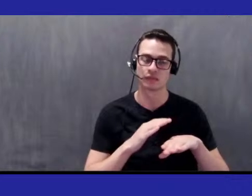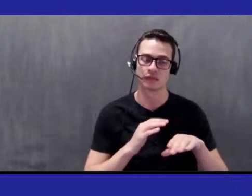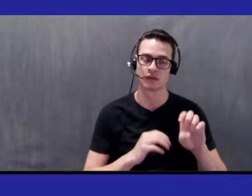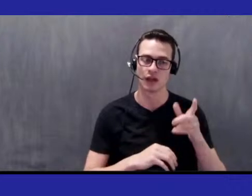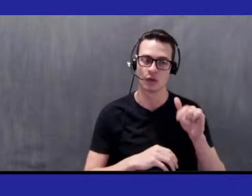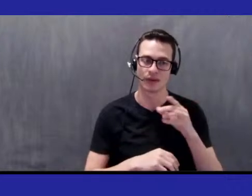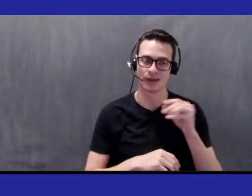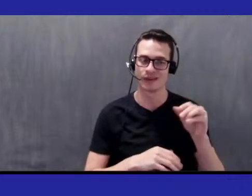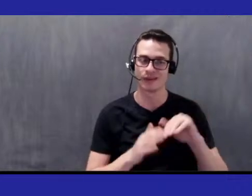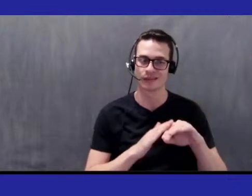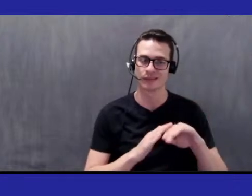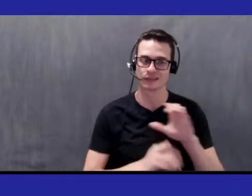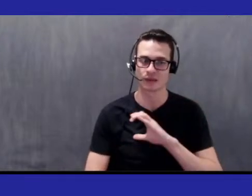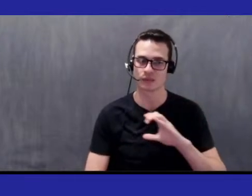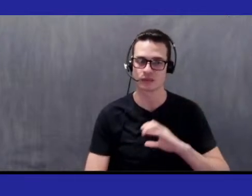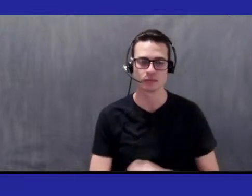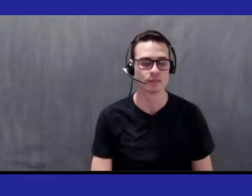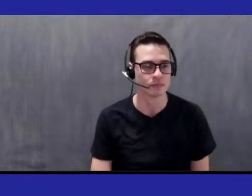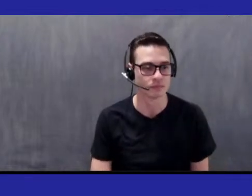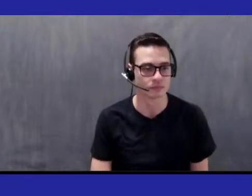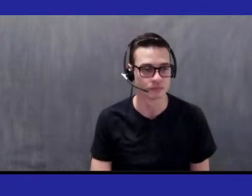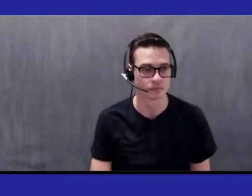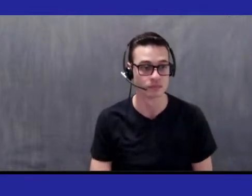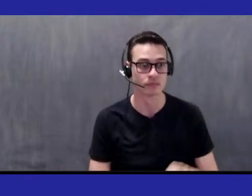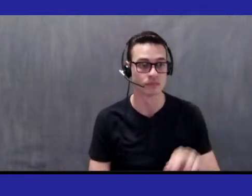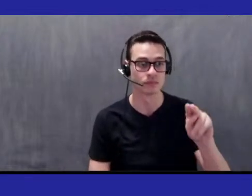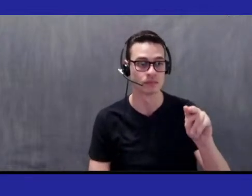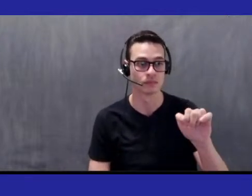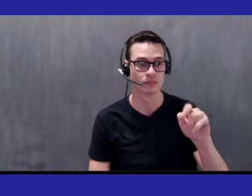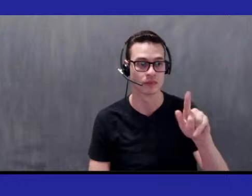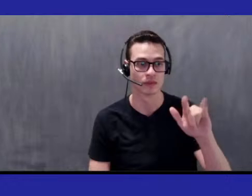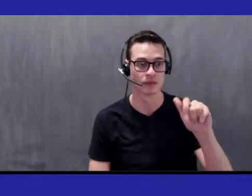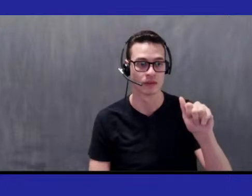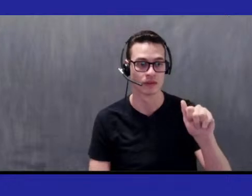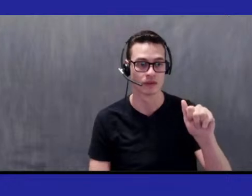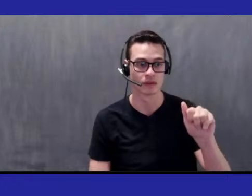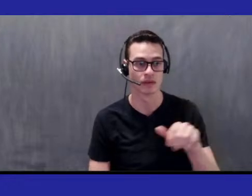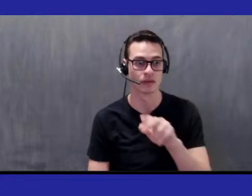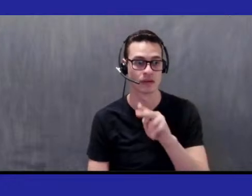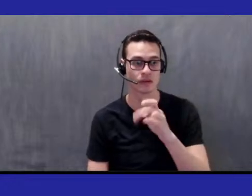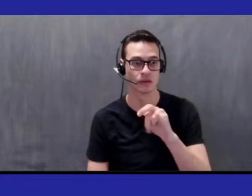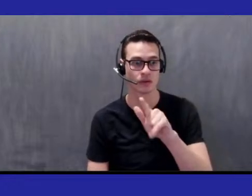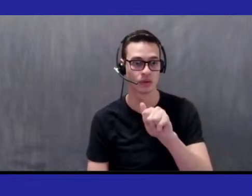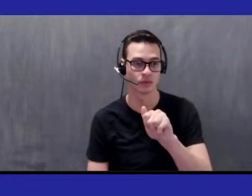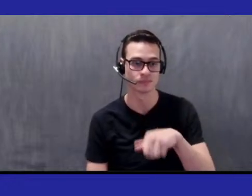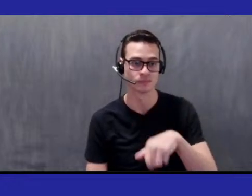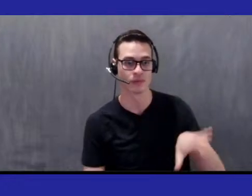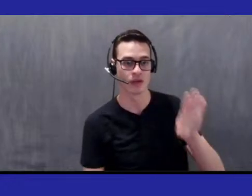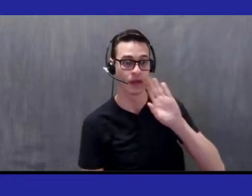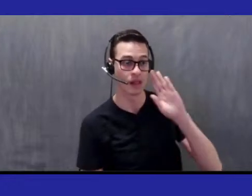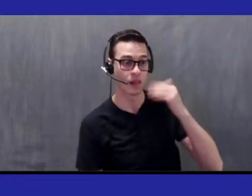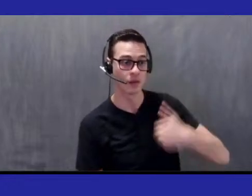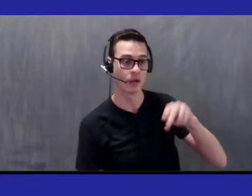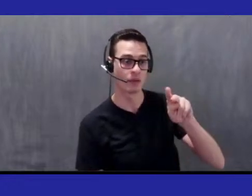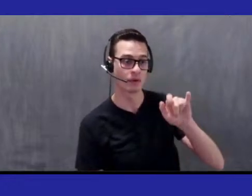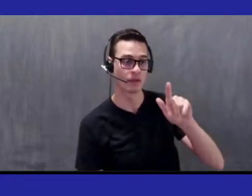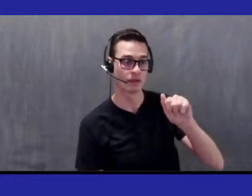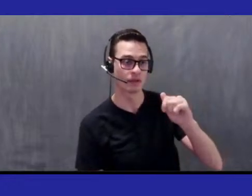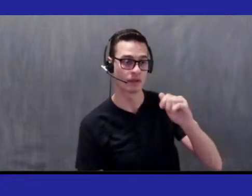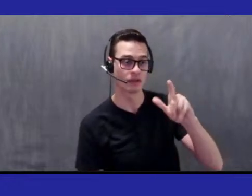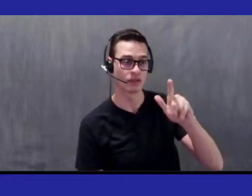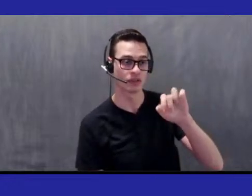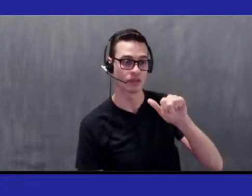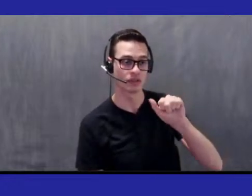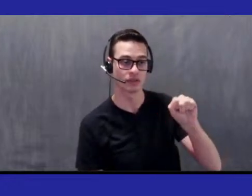Natalia Sinise and Nicola Davis. Good afternoon, I'm Natalia Zinnias, Chief Nurse Executive. Dr. Davis is unable to attend